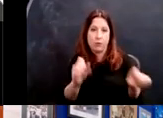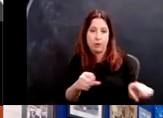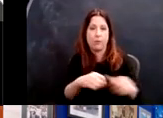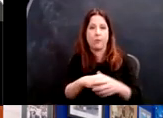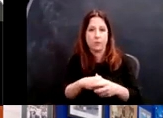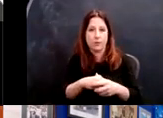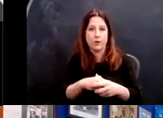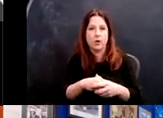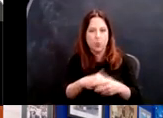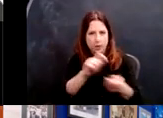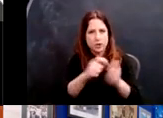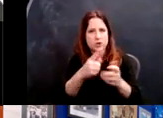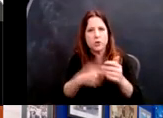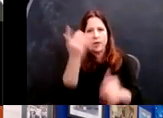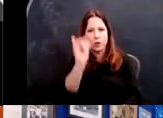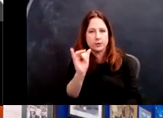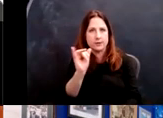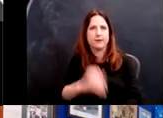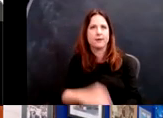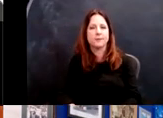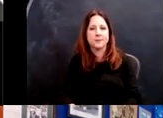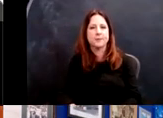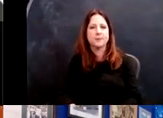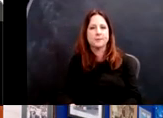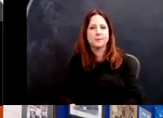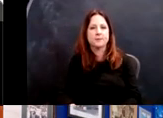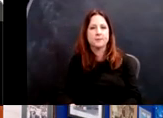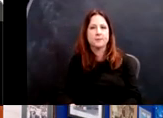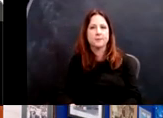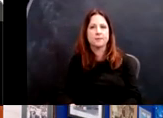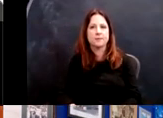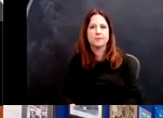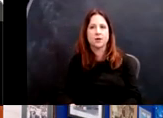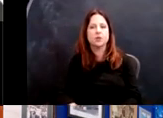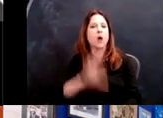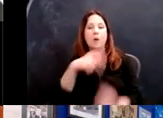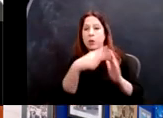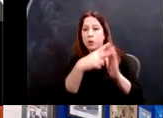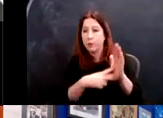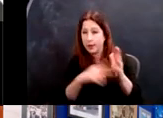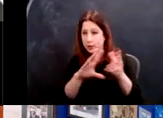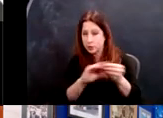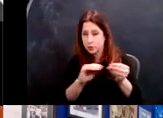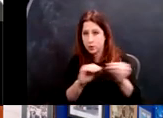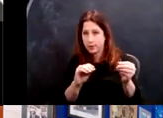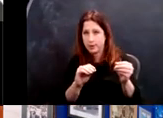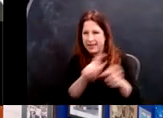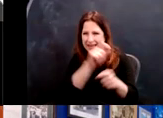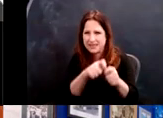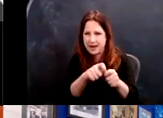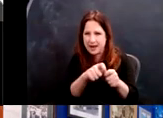what that looks like. So I want to tell a story, and I'm going to read it kind of